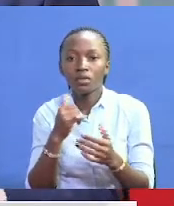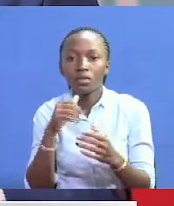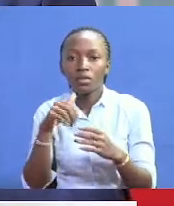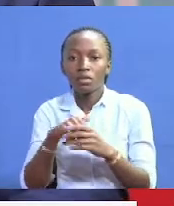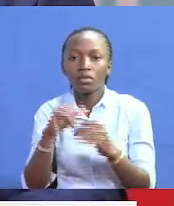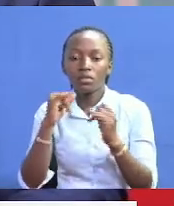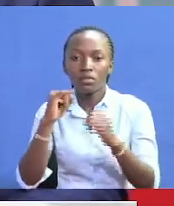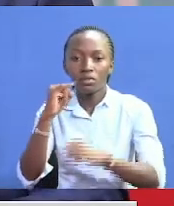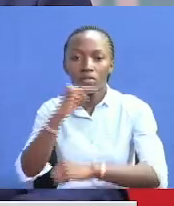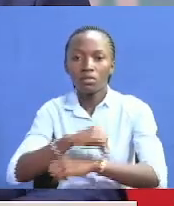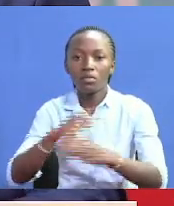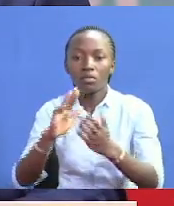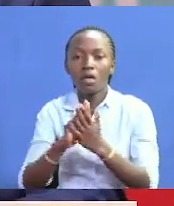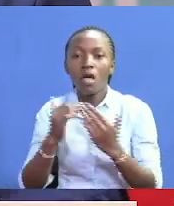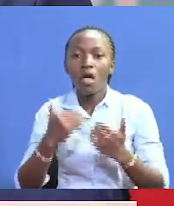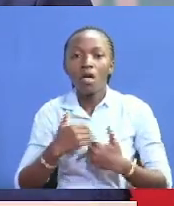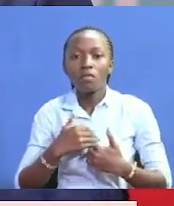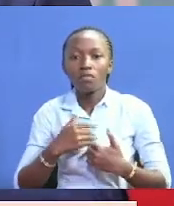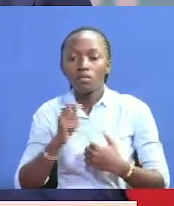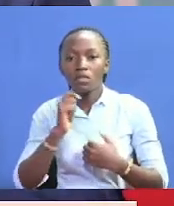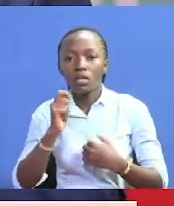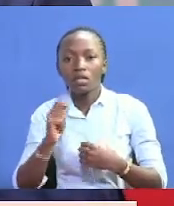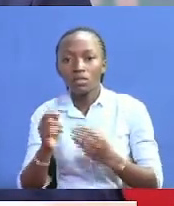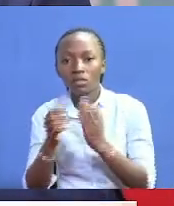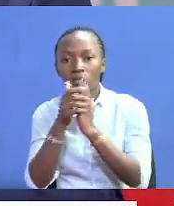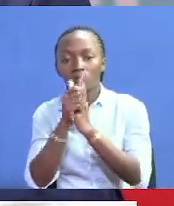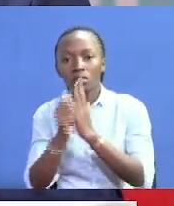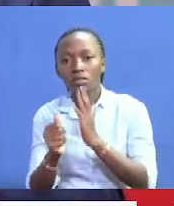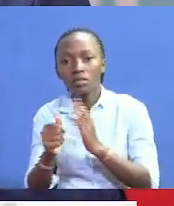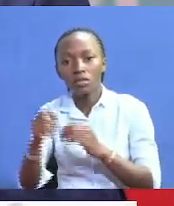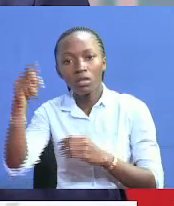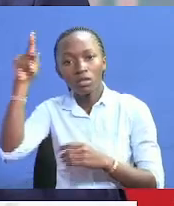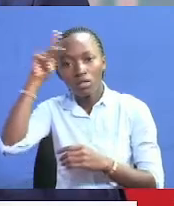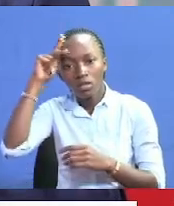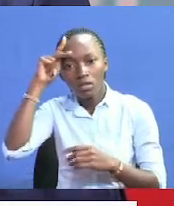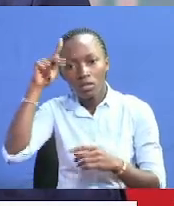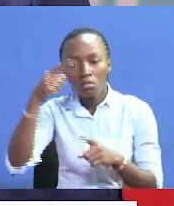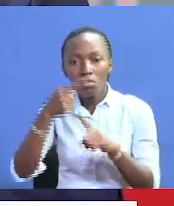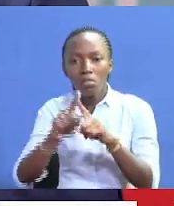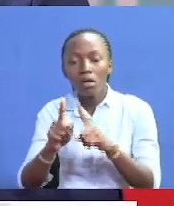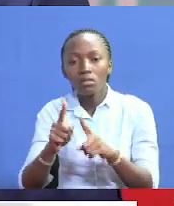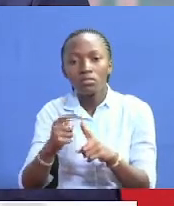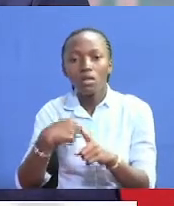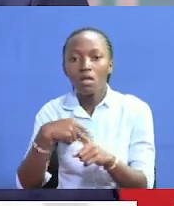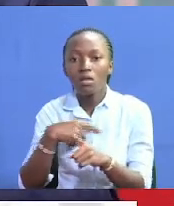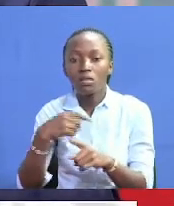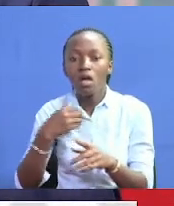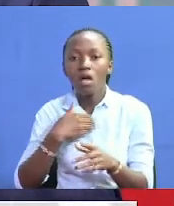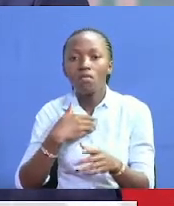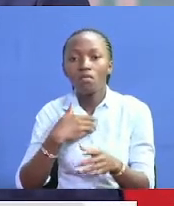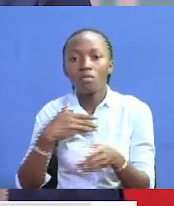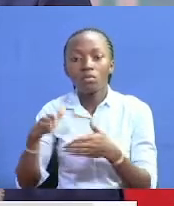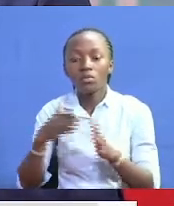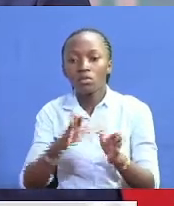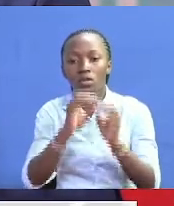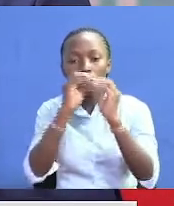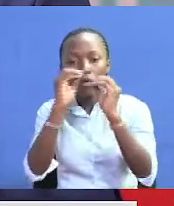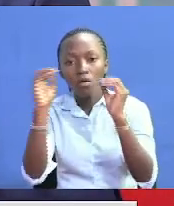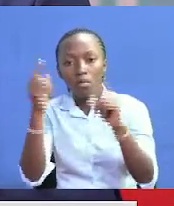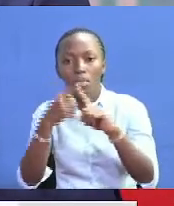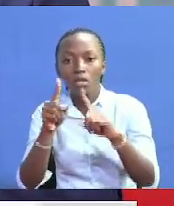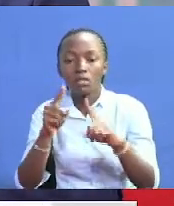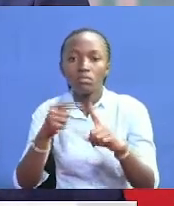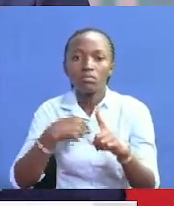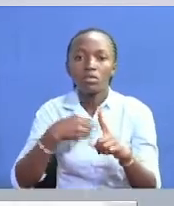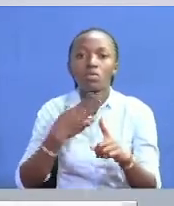talent, we have the skills, we have the knowledge, but one of the key things we lack are opportunities. So what I want to do, and what I have done in the